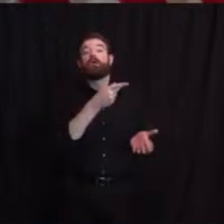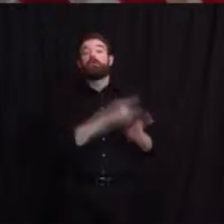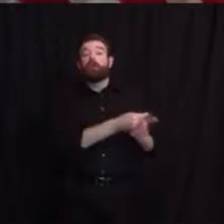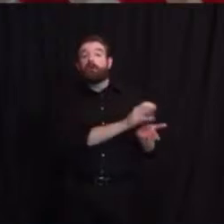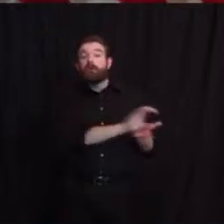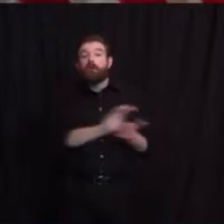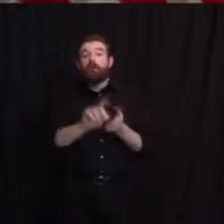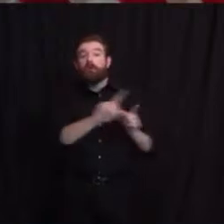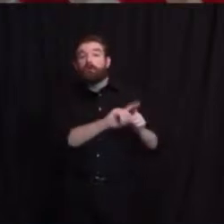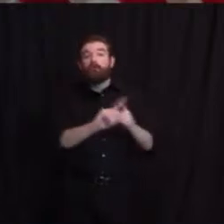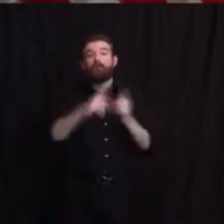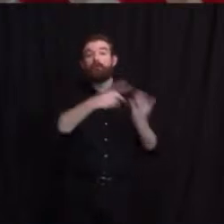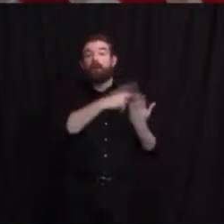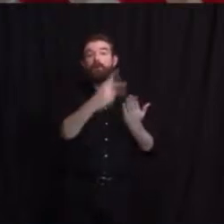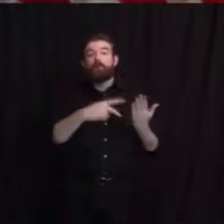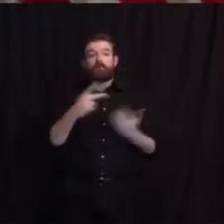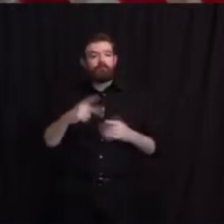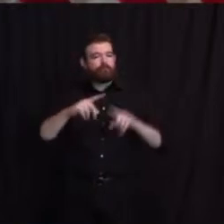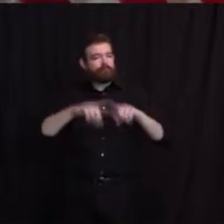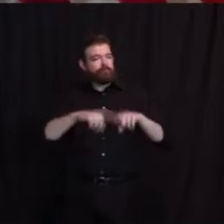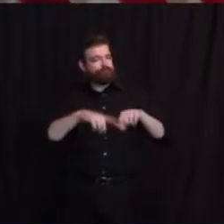Summer swim camp, did you ask about?